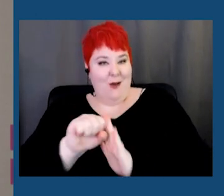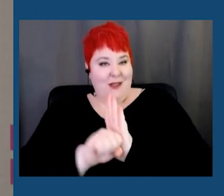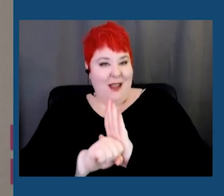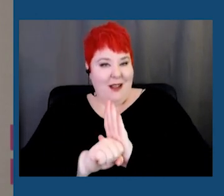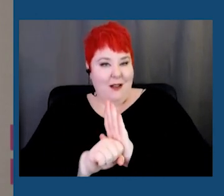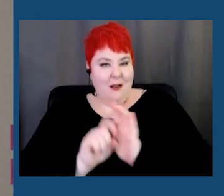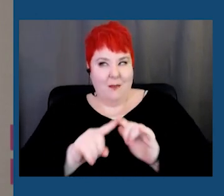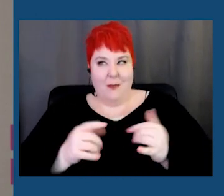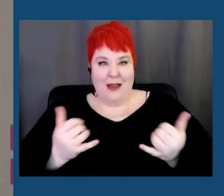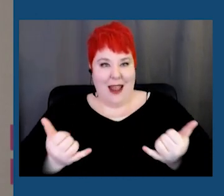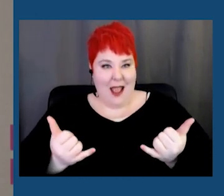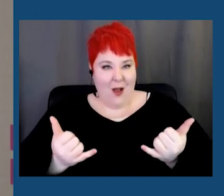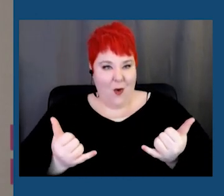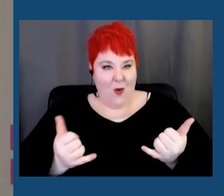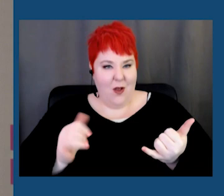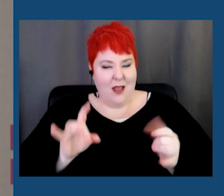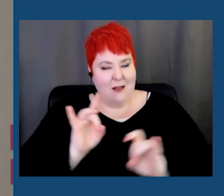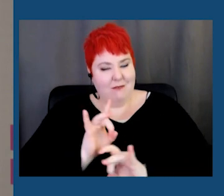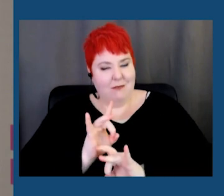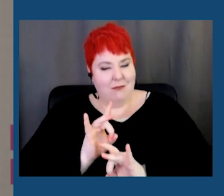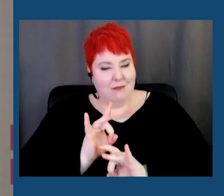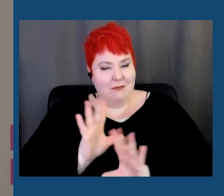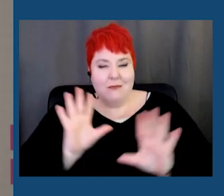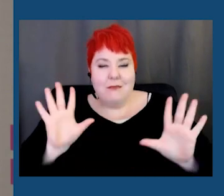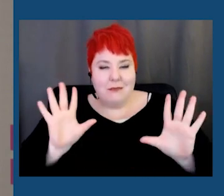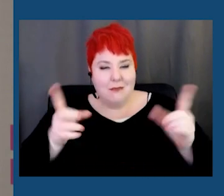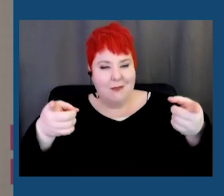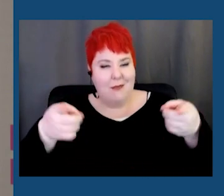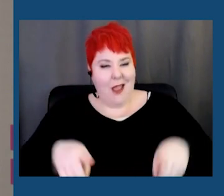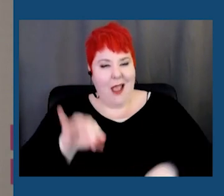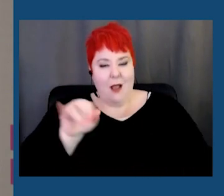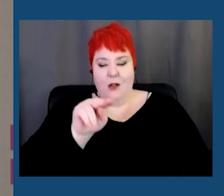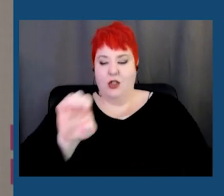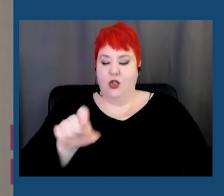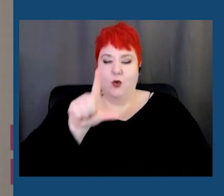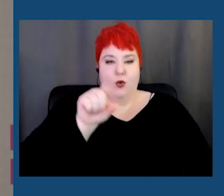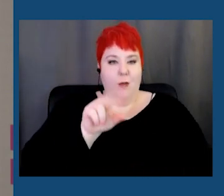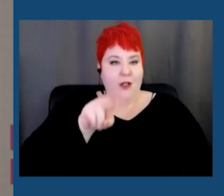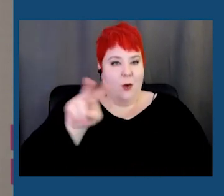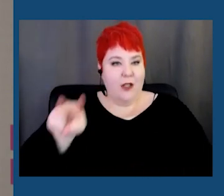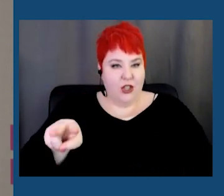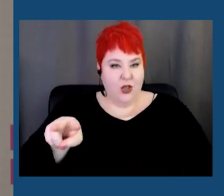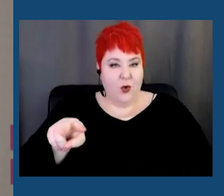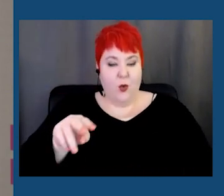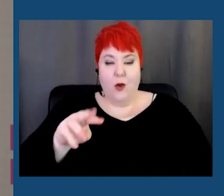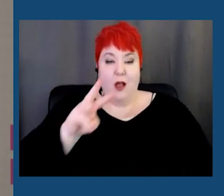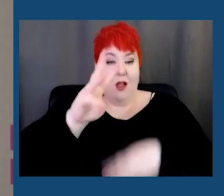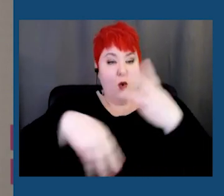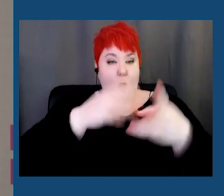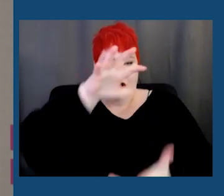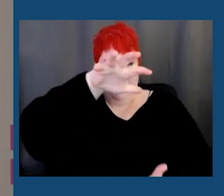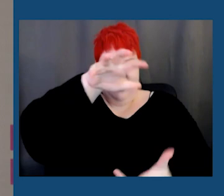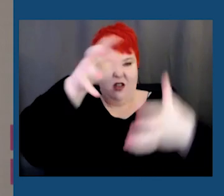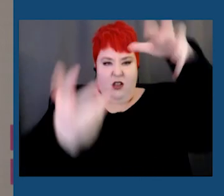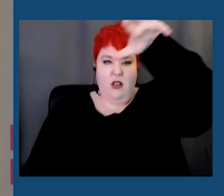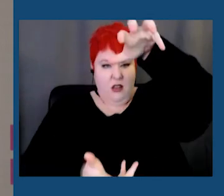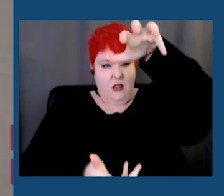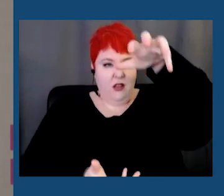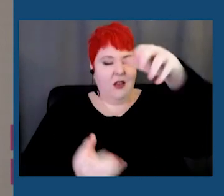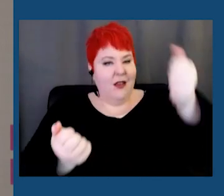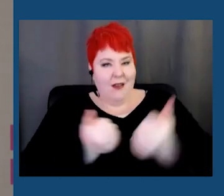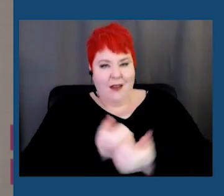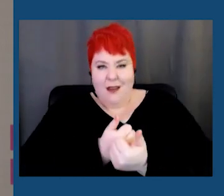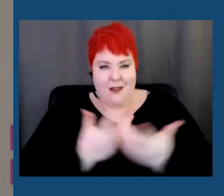after that dark, dark day in June of 2022, the world was turned upside down. For the first